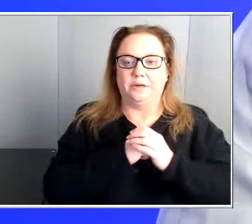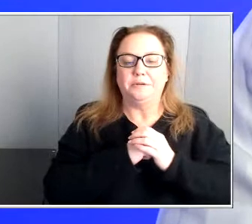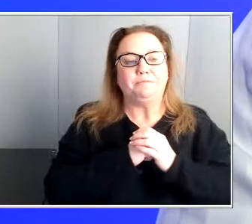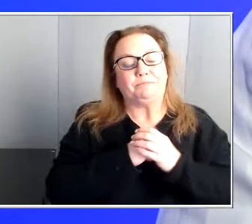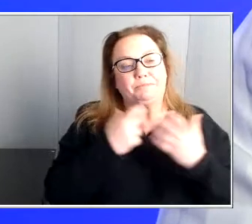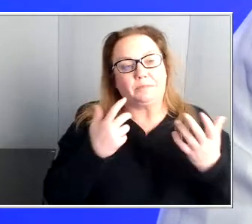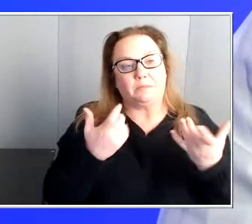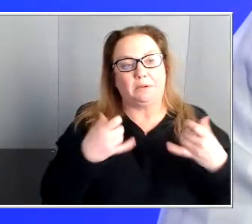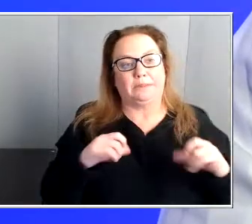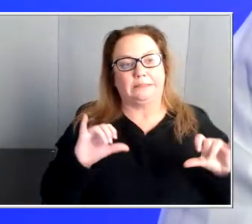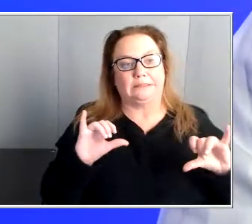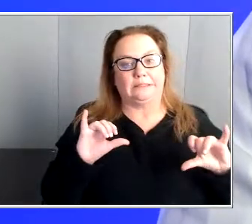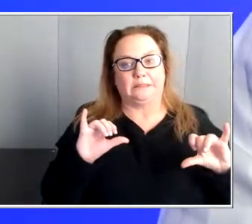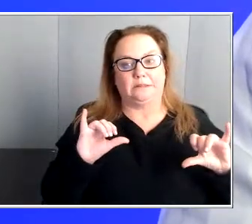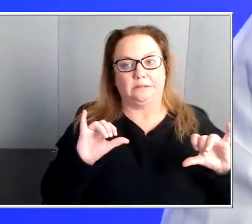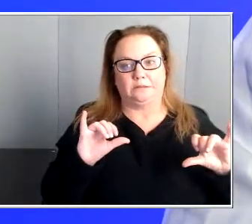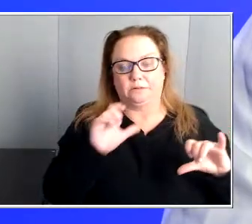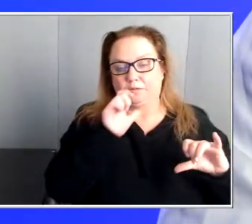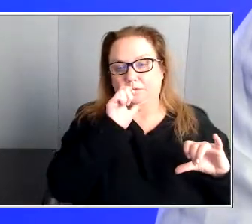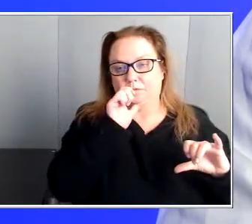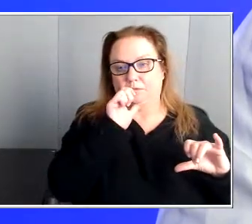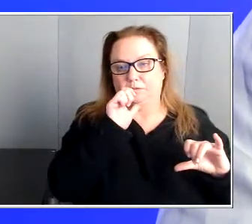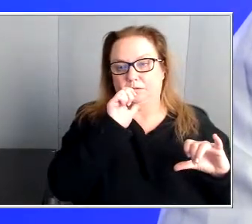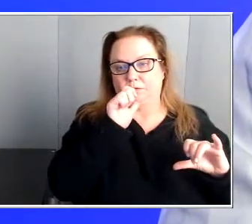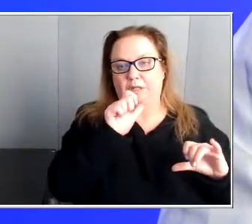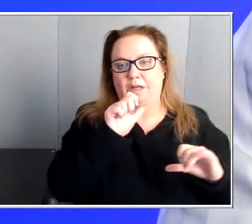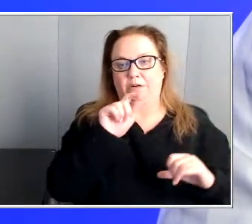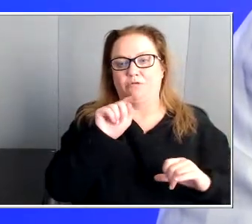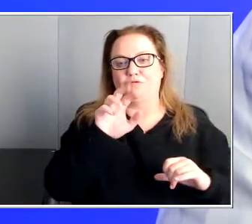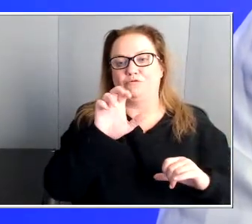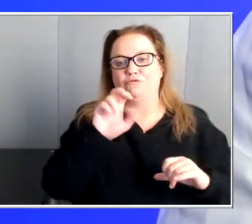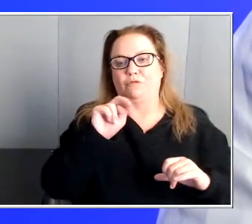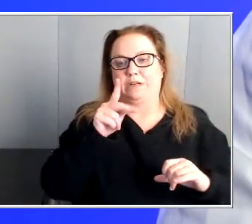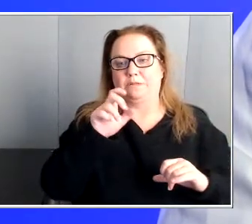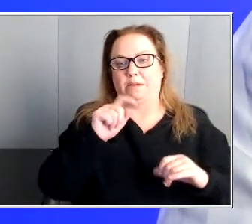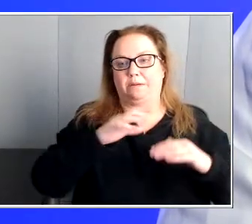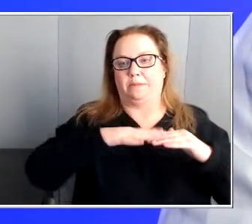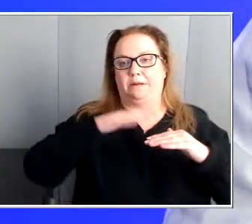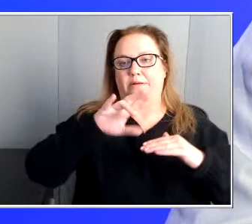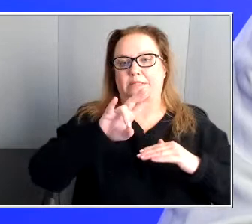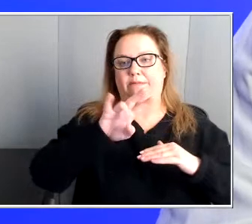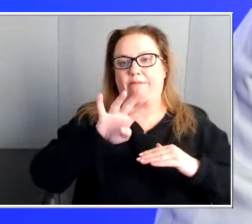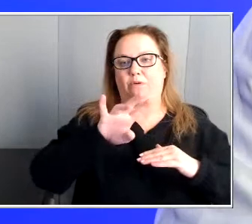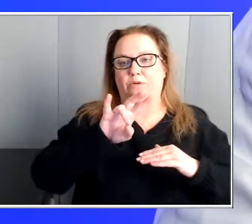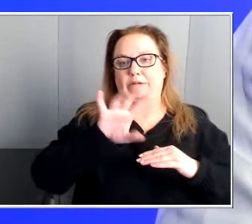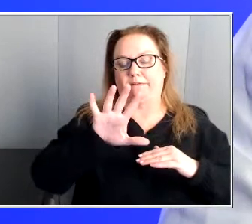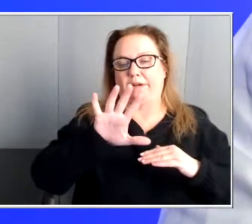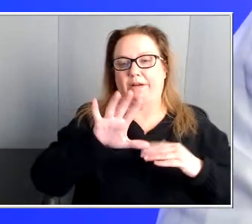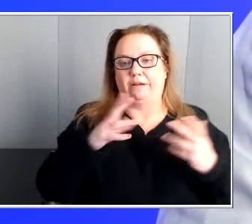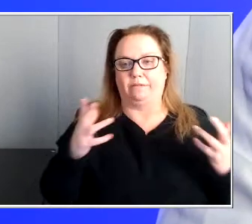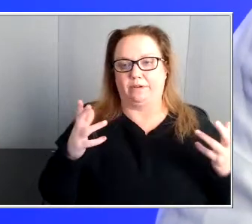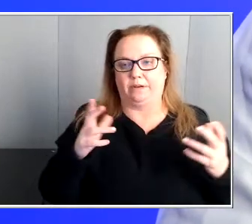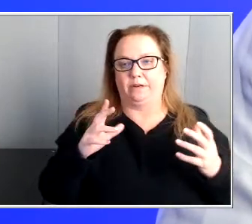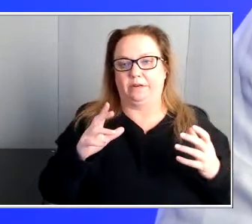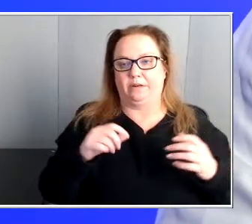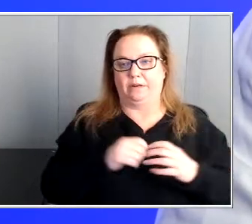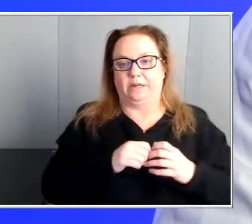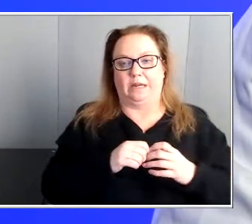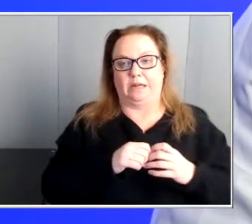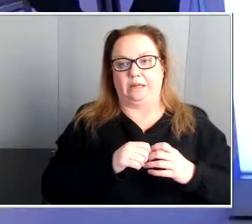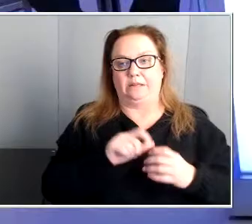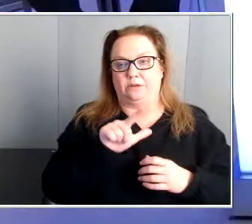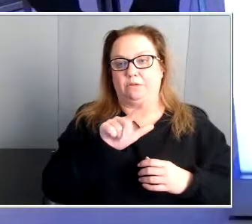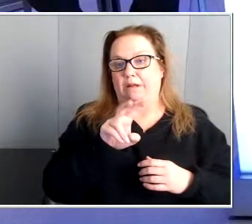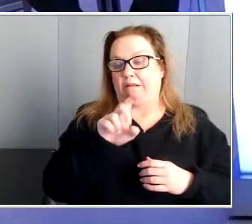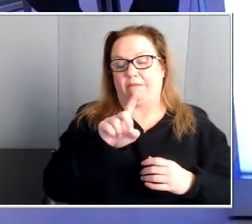still will not transplant patients above 74, 75 years of age, and they are perfect candidates for LVAD.